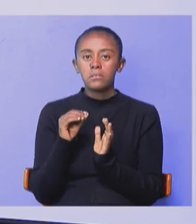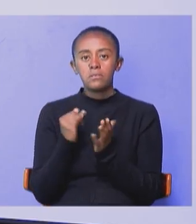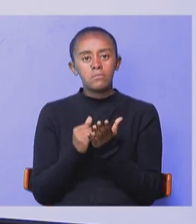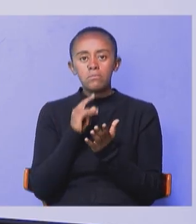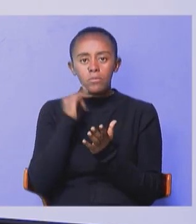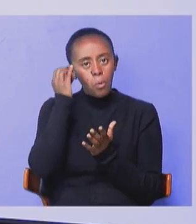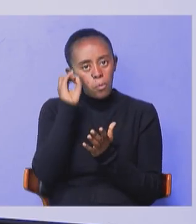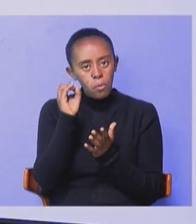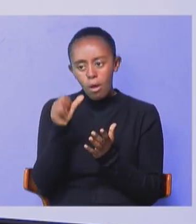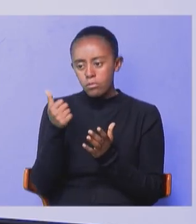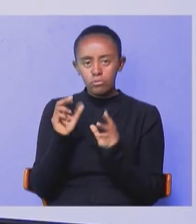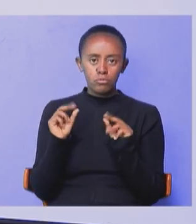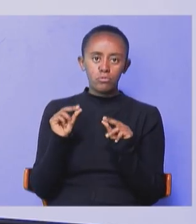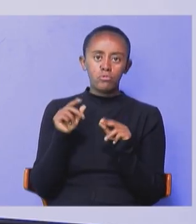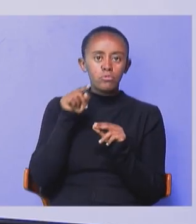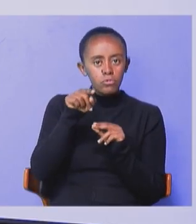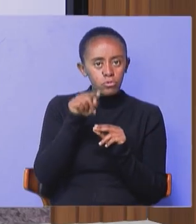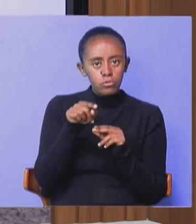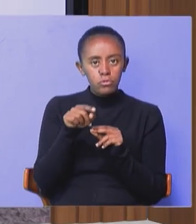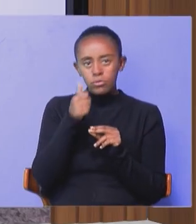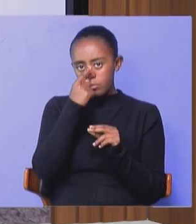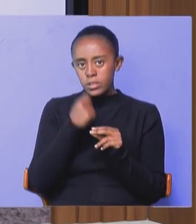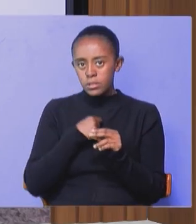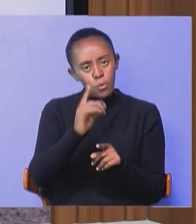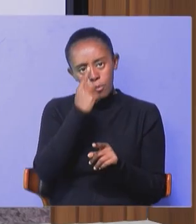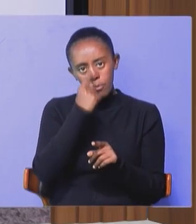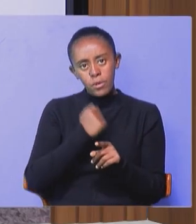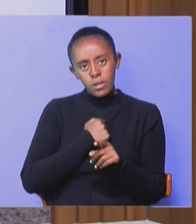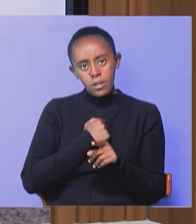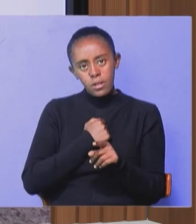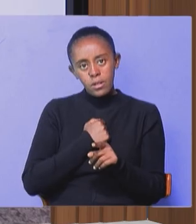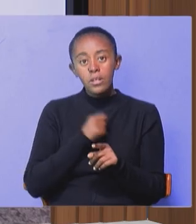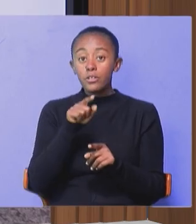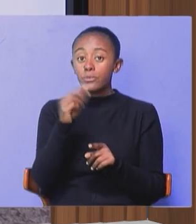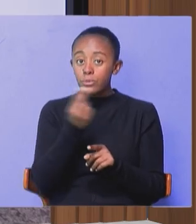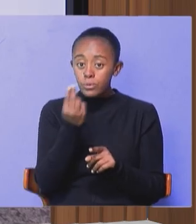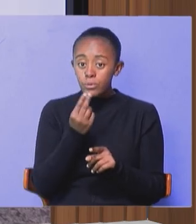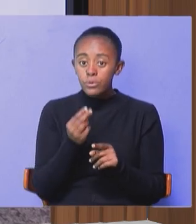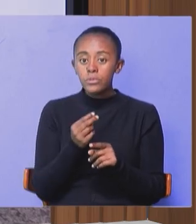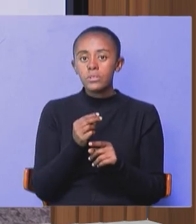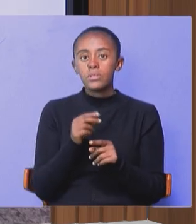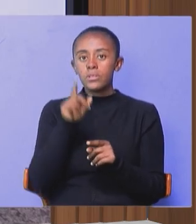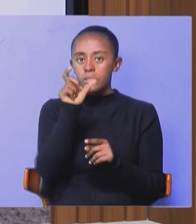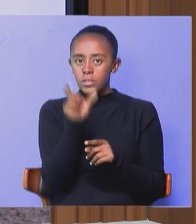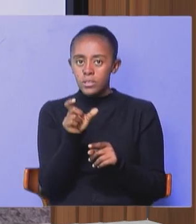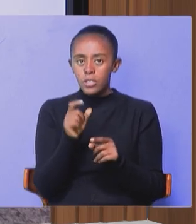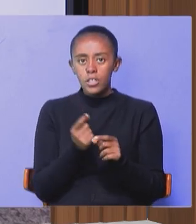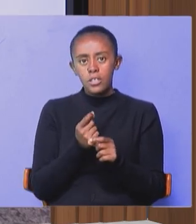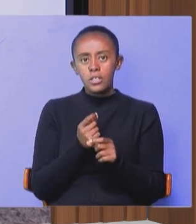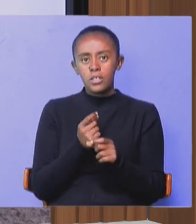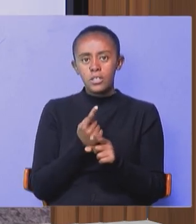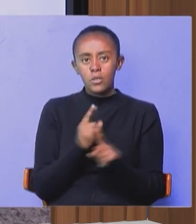an opinion of others or what others believe generally. So you use the common or the neutral